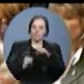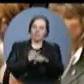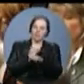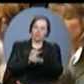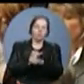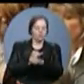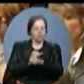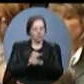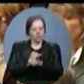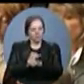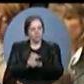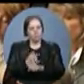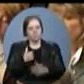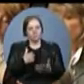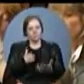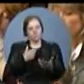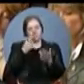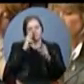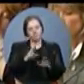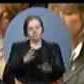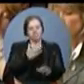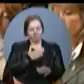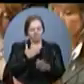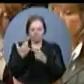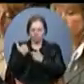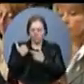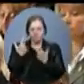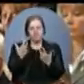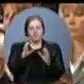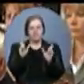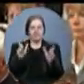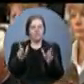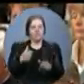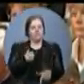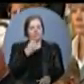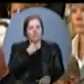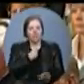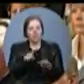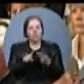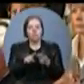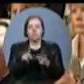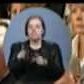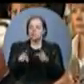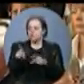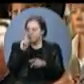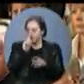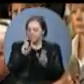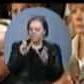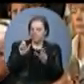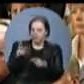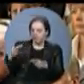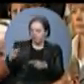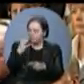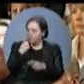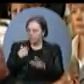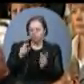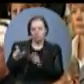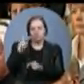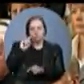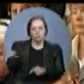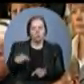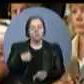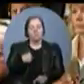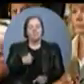responsibilities and standing up for our values and for those who can't. I'm pleased to tell the House that we have tasked the HMCS Fredericton for a six-month